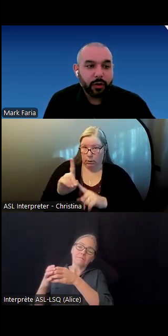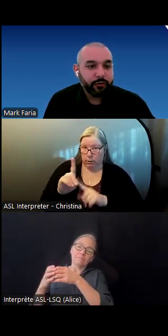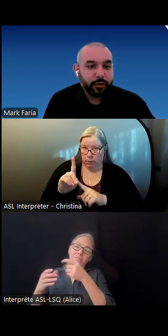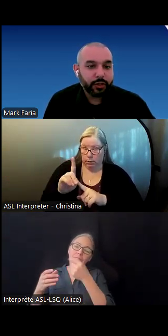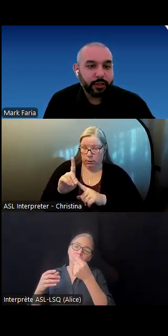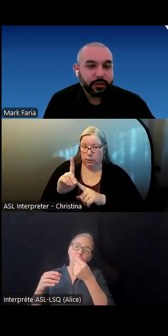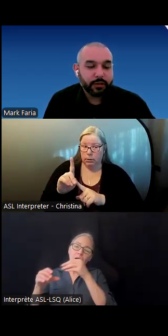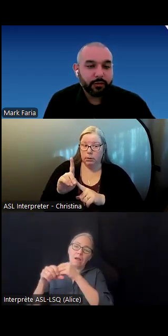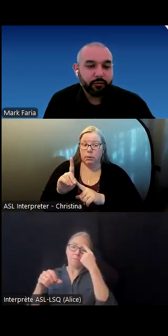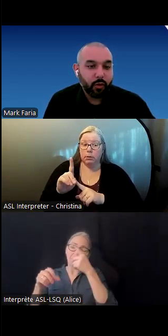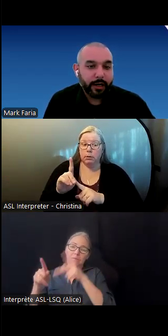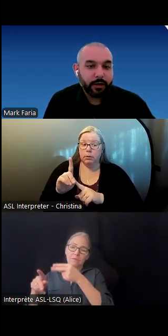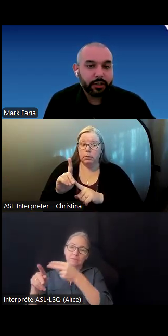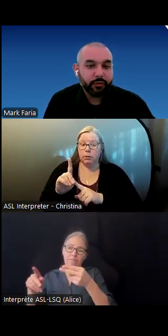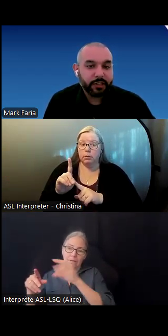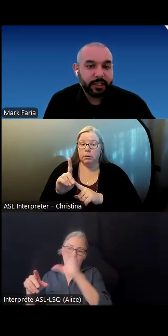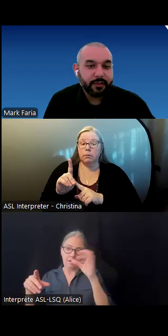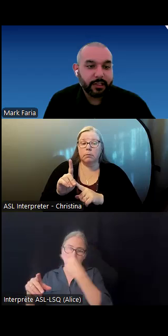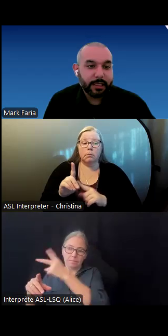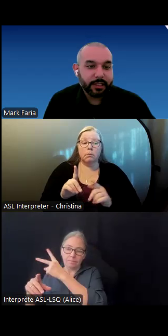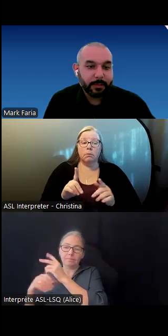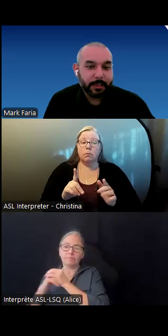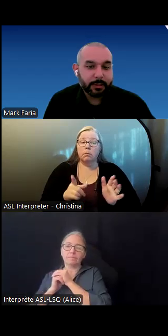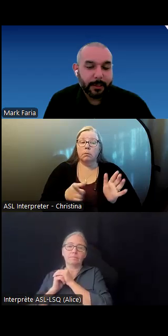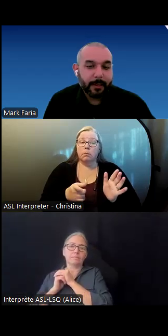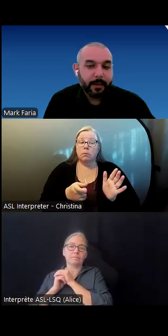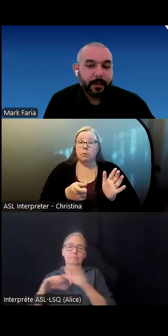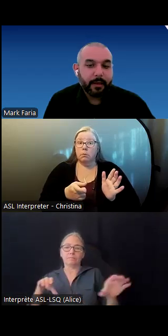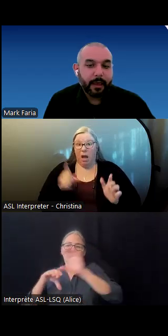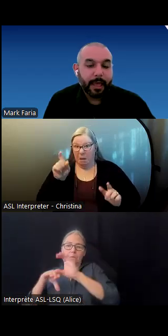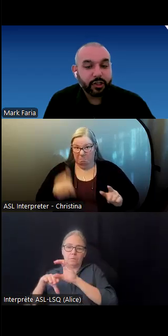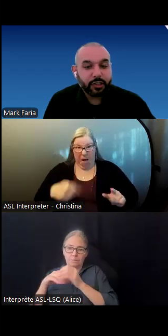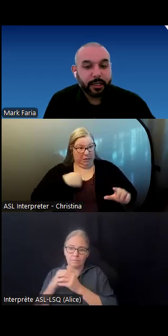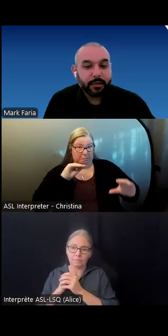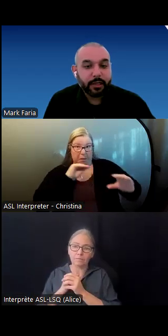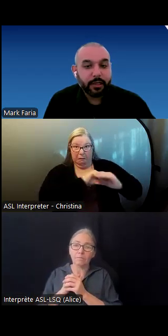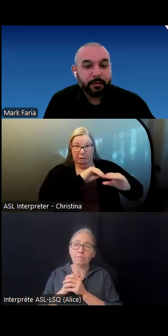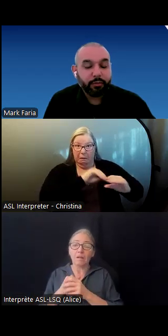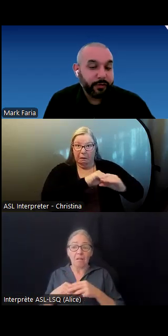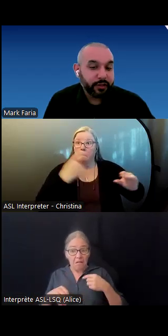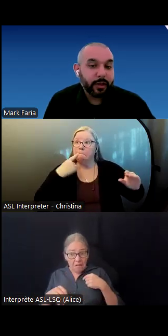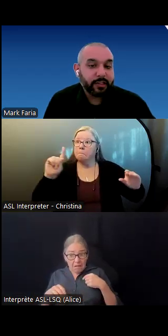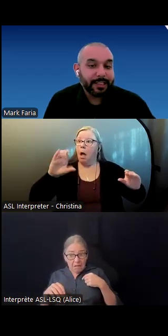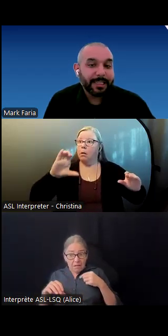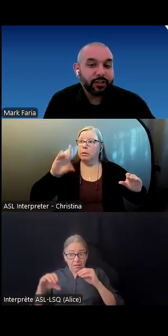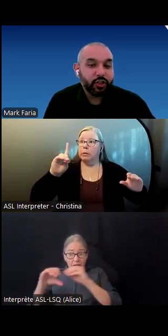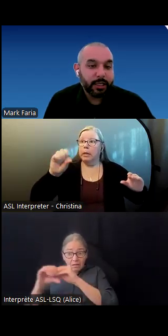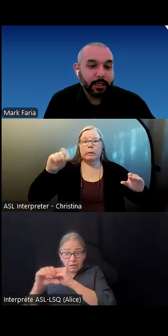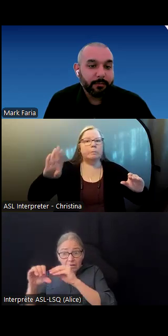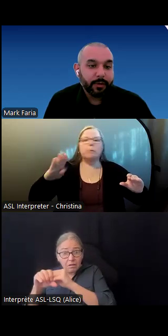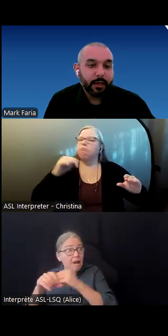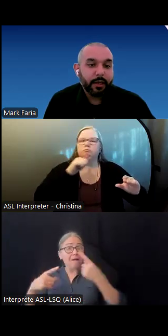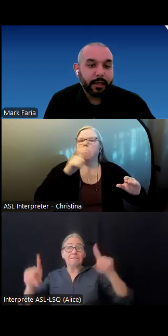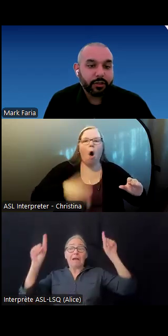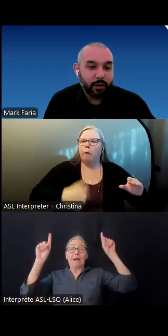no contributions required to receive CDSBs. And just like the previous one, the